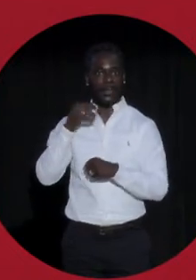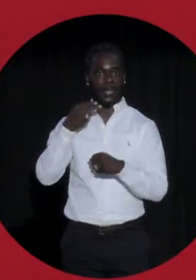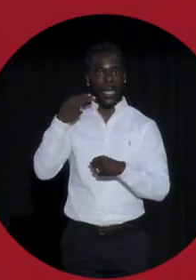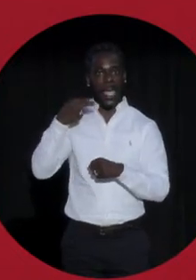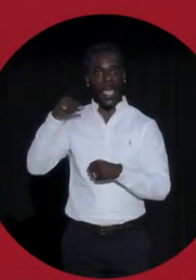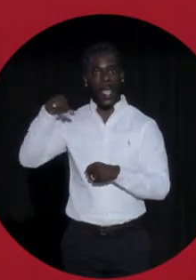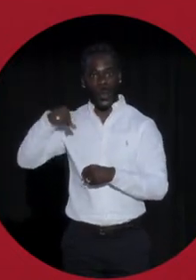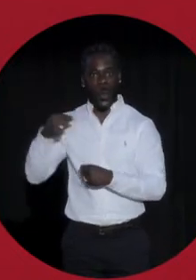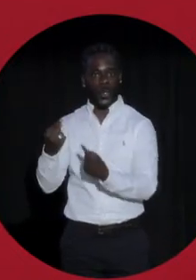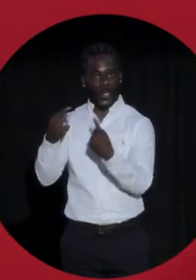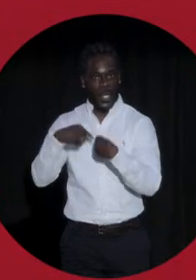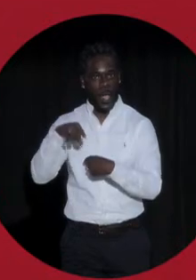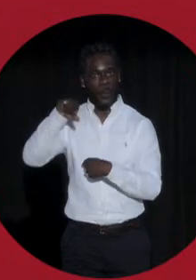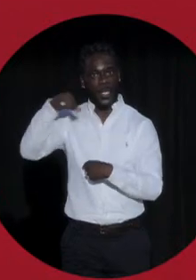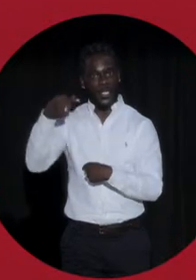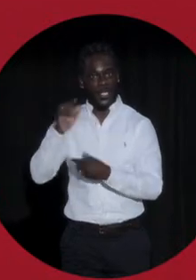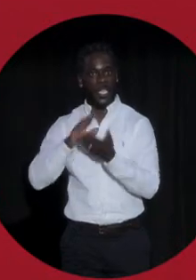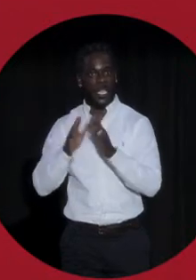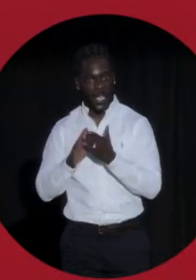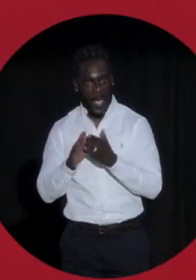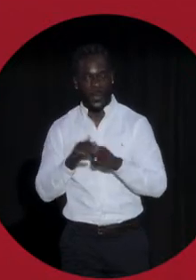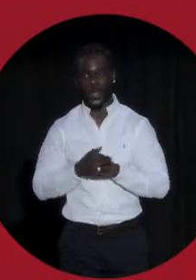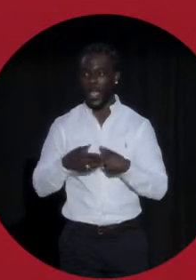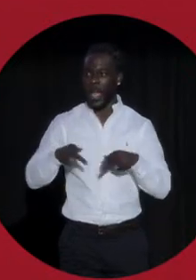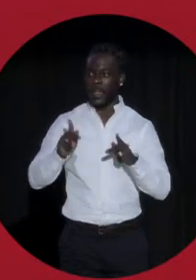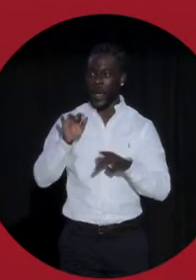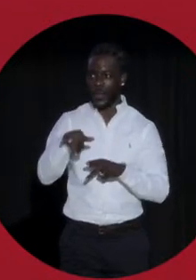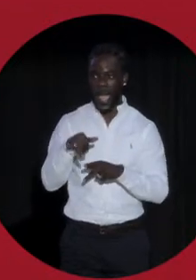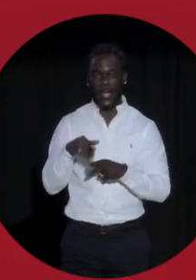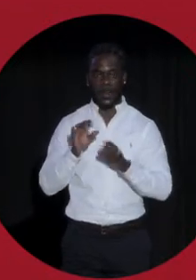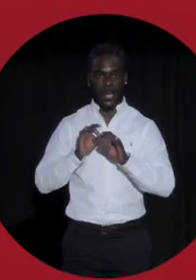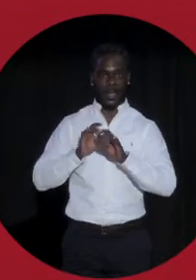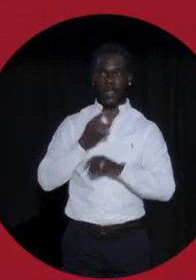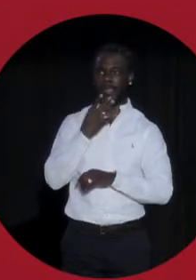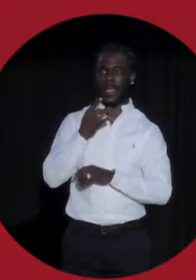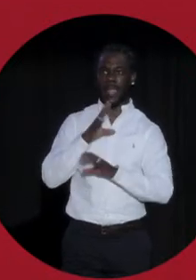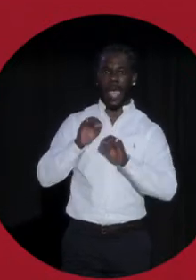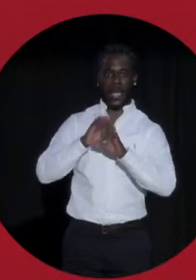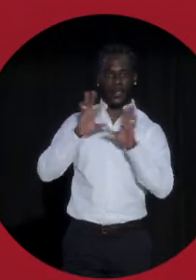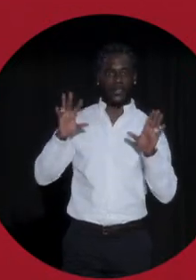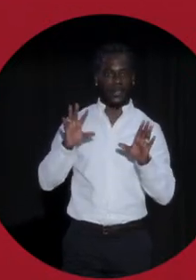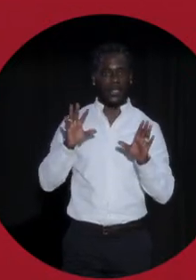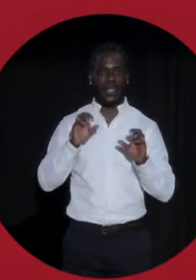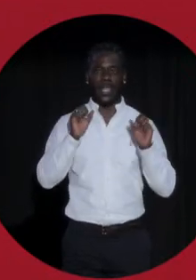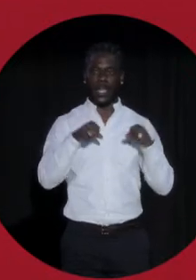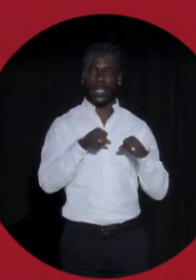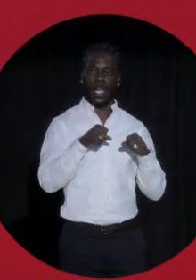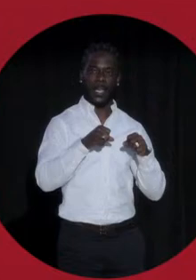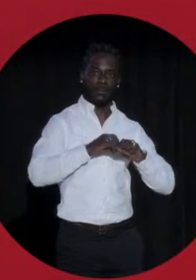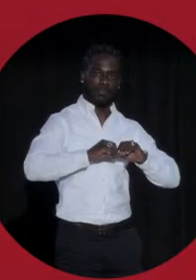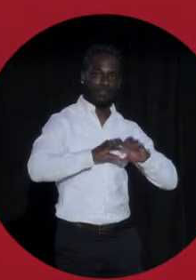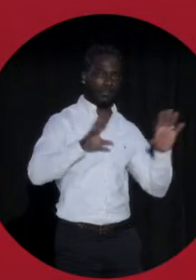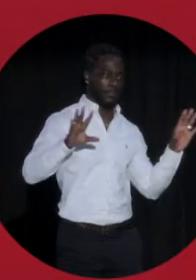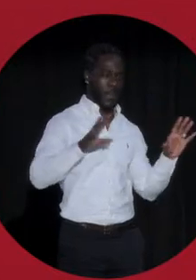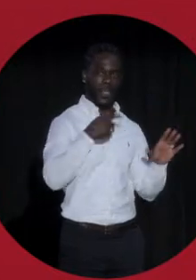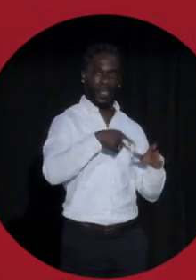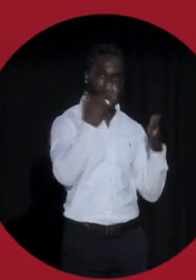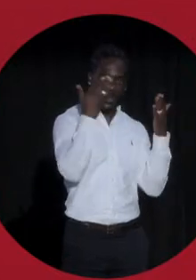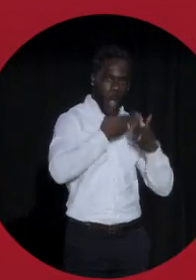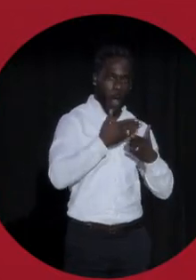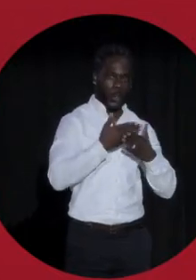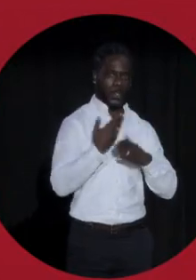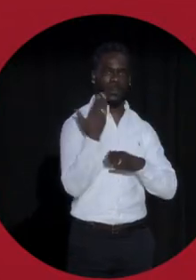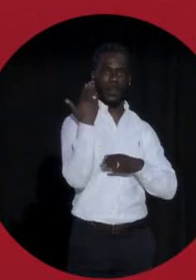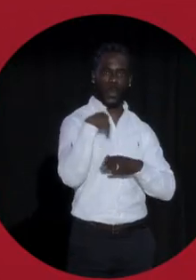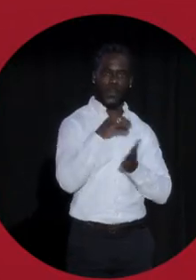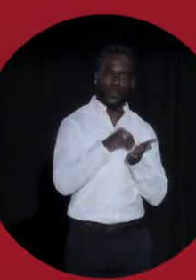to Prince George's County. Let that be the light to dim the darkness of the disappointment of previous